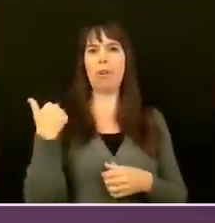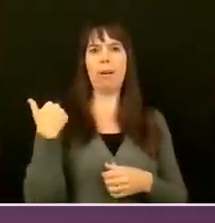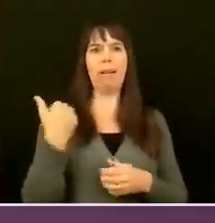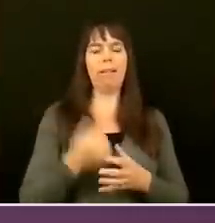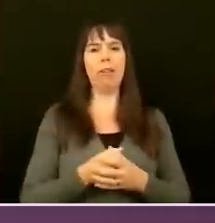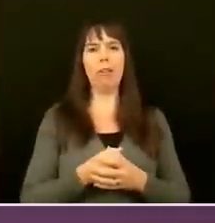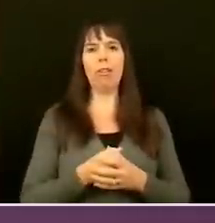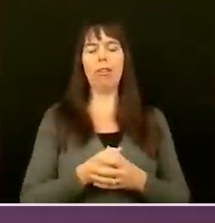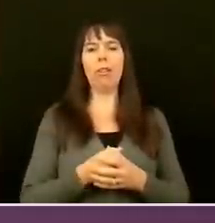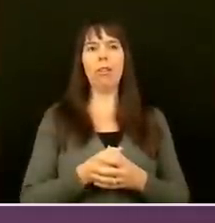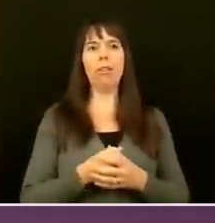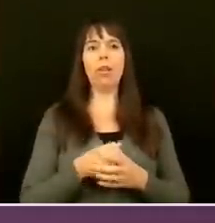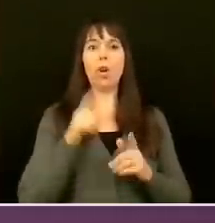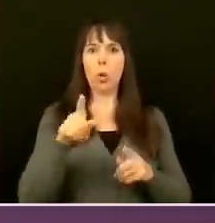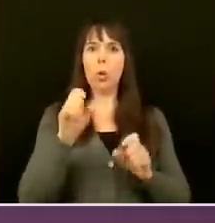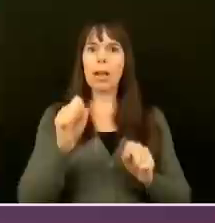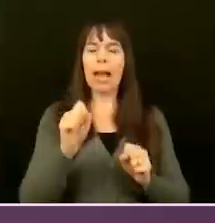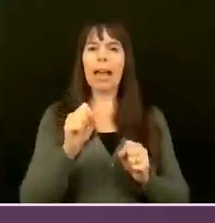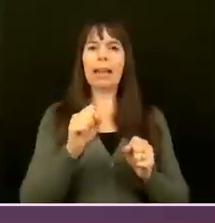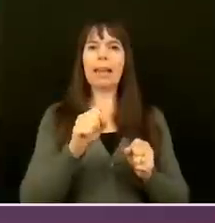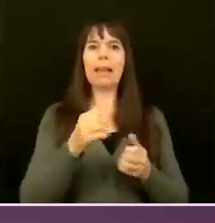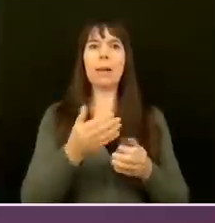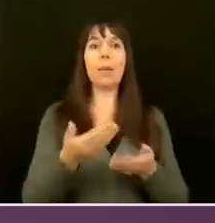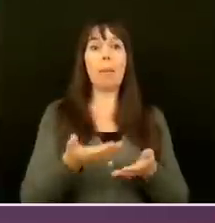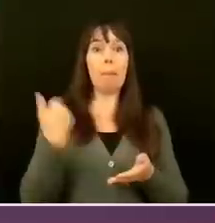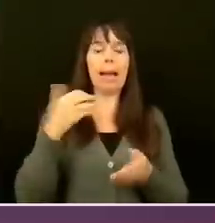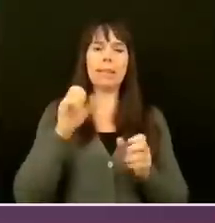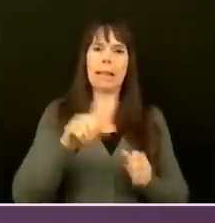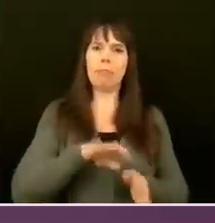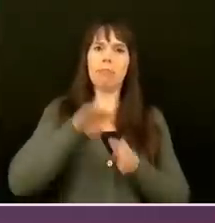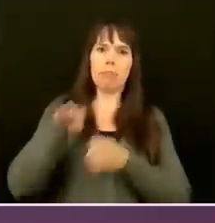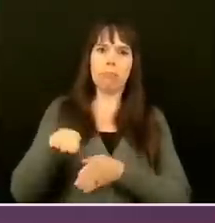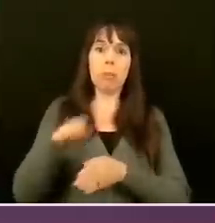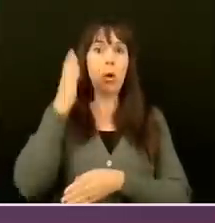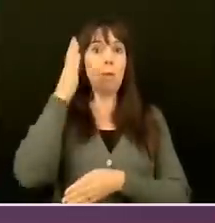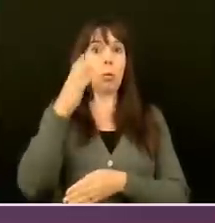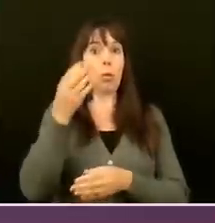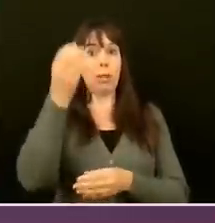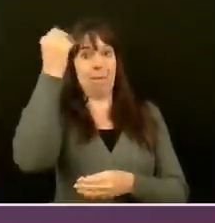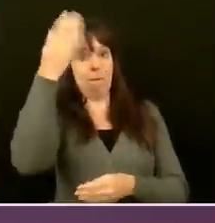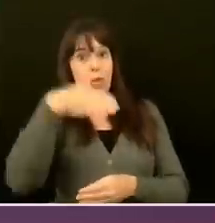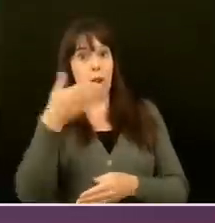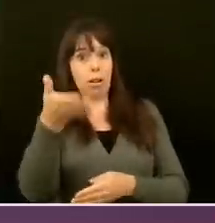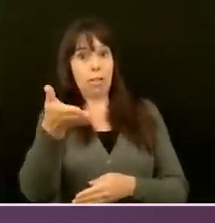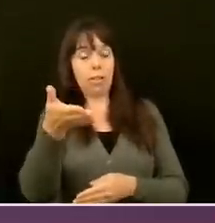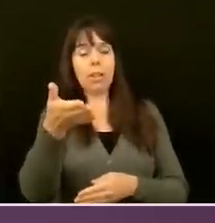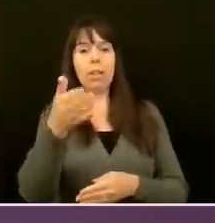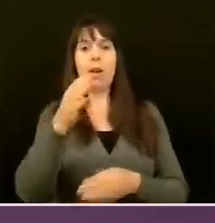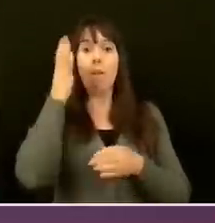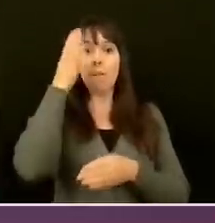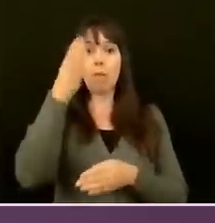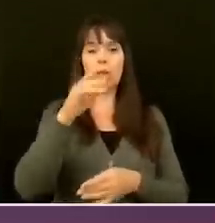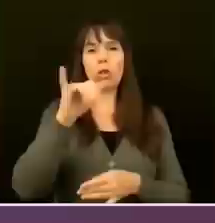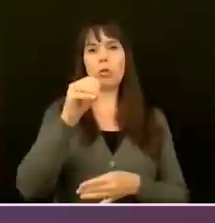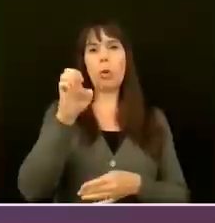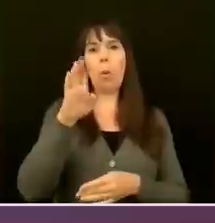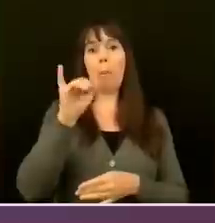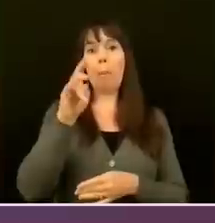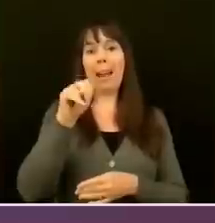that you can put the past behind you, the future in front of us, and the future It's Joe Biden and Kamala Harris.